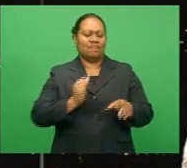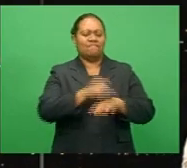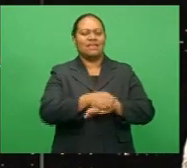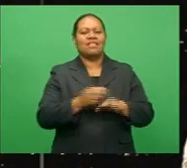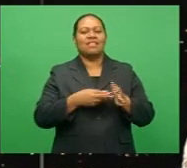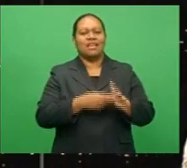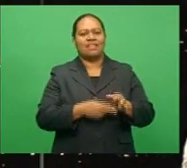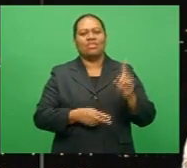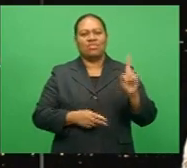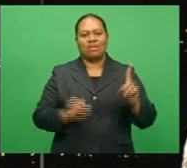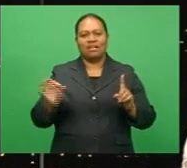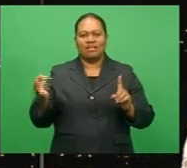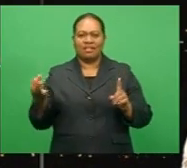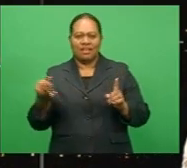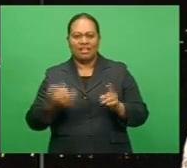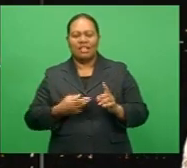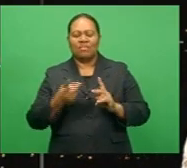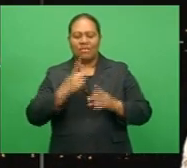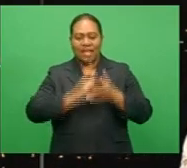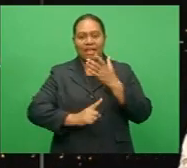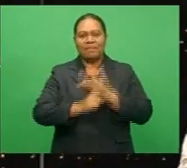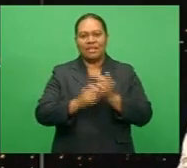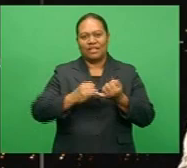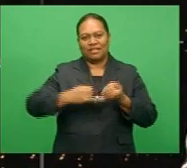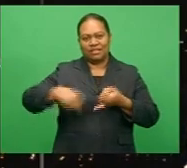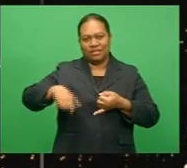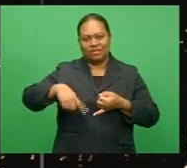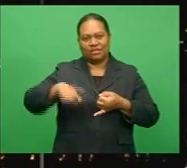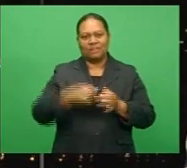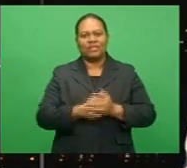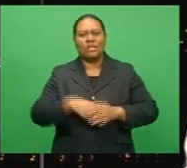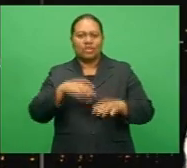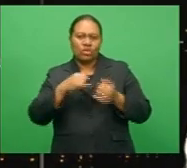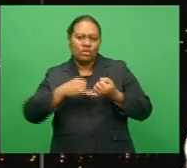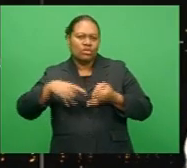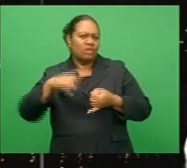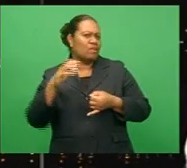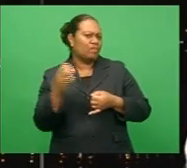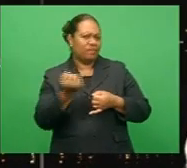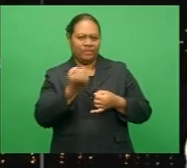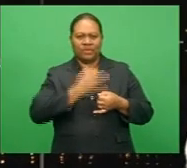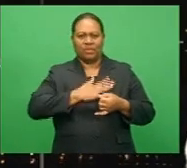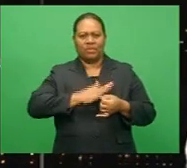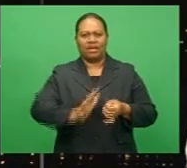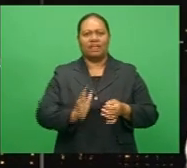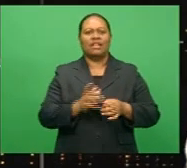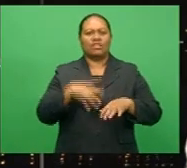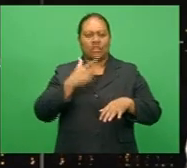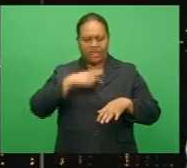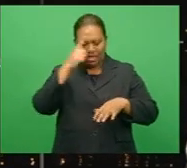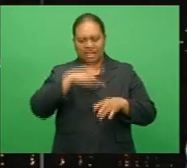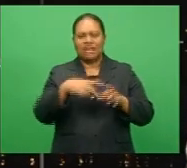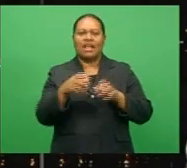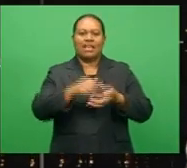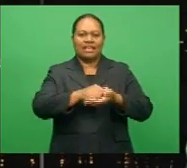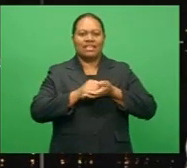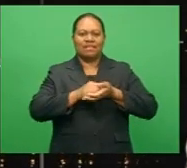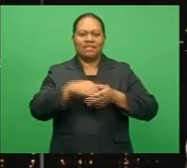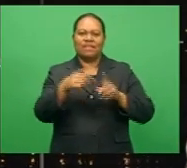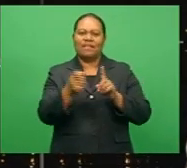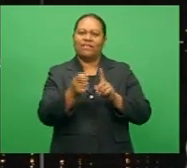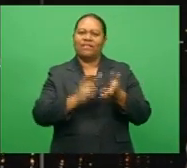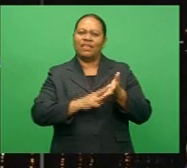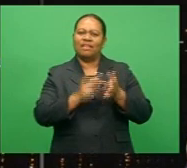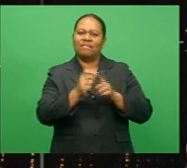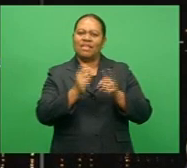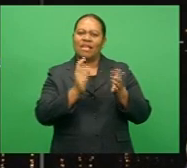VPL decider at Suva's ANZ Stadium today. The Whites needed a win or a draw to secure the VPL title as they led with 26